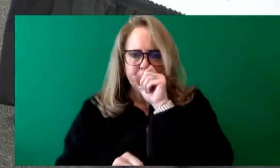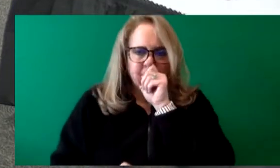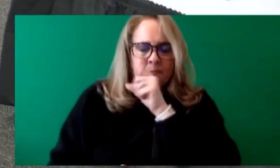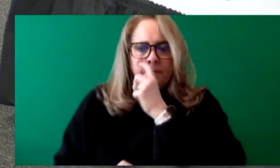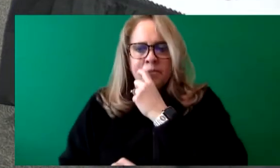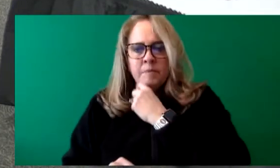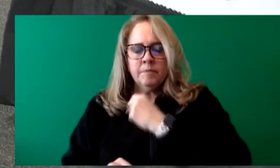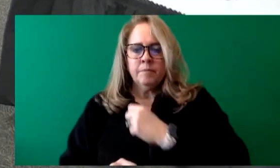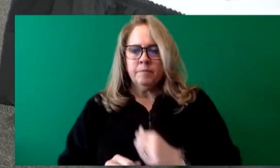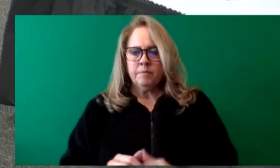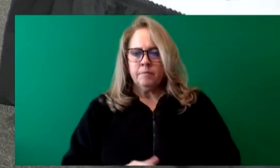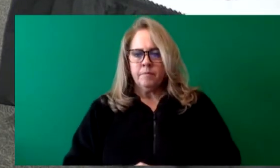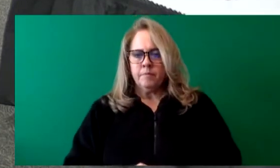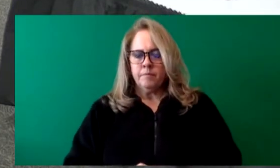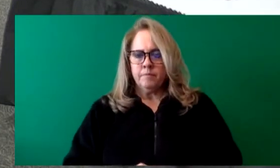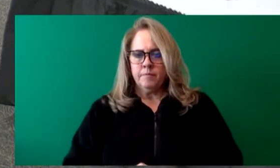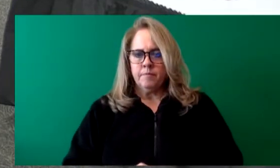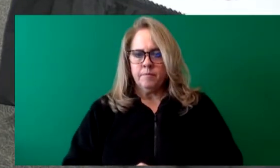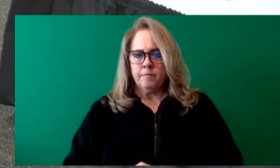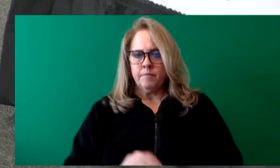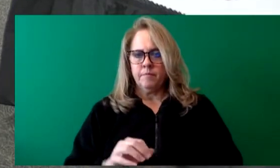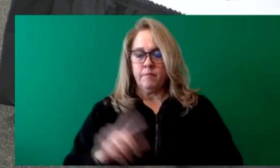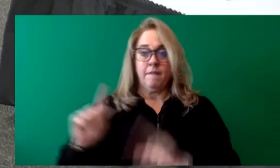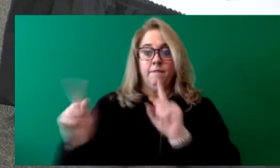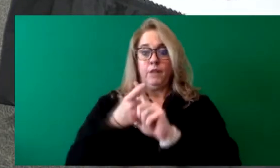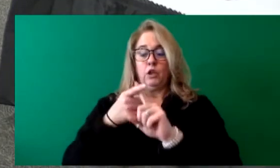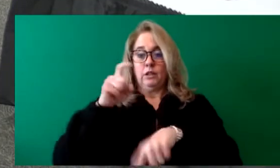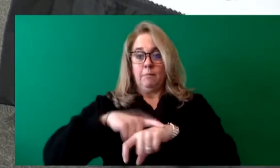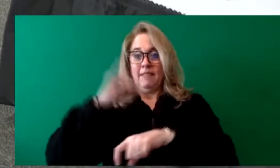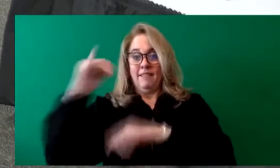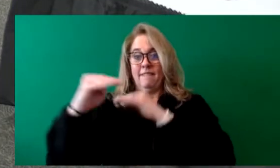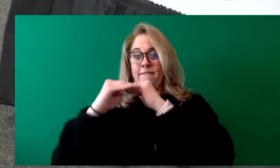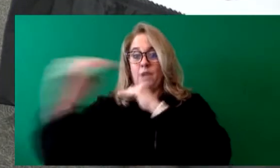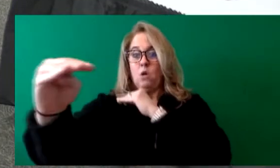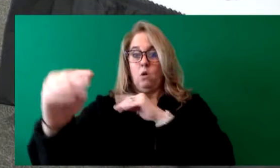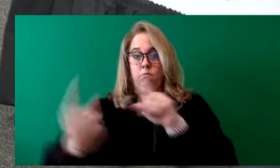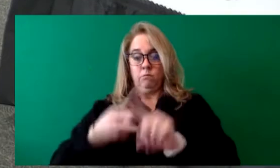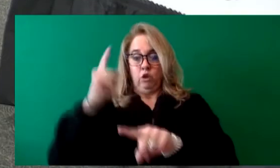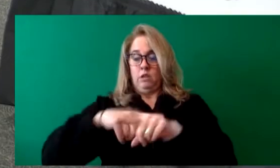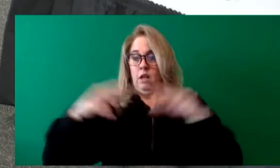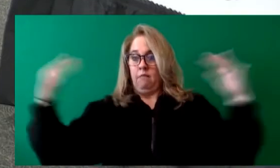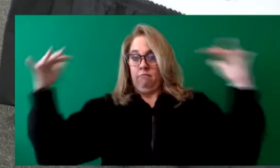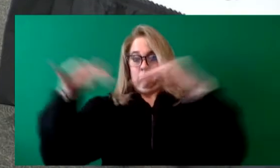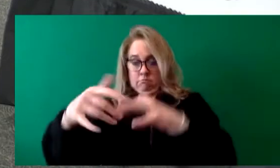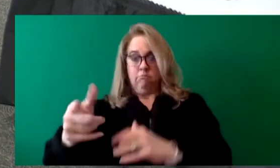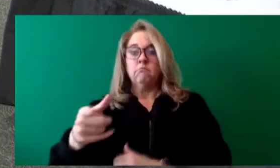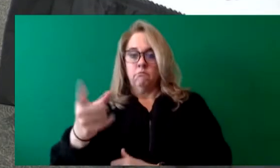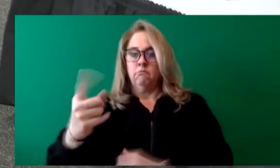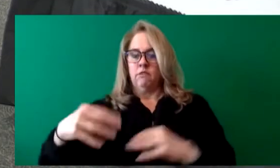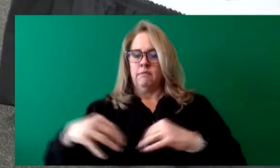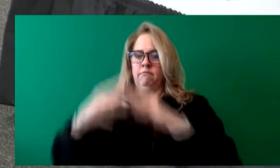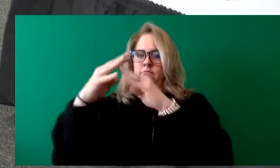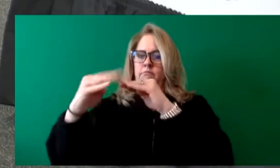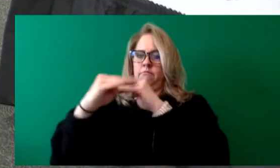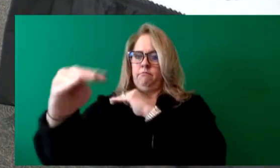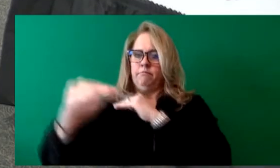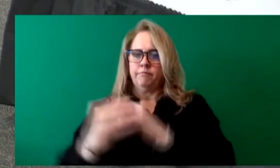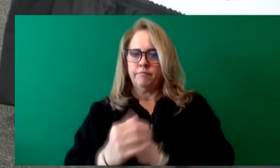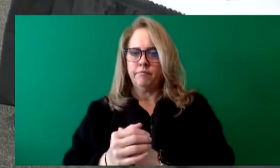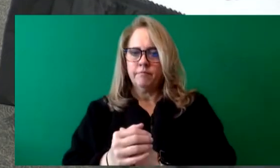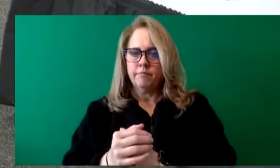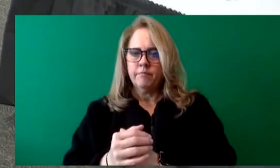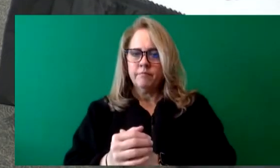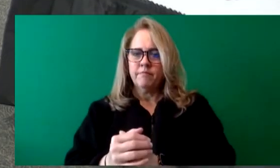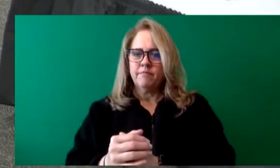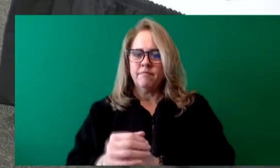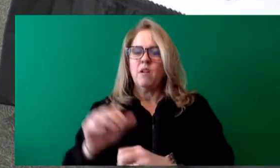within a behavioral health acute care setting in the state. Ty worked closely with our epidemiologists and our medical director